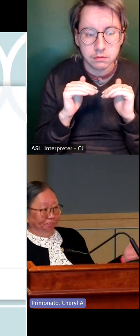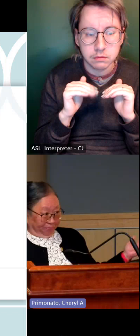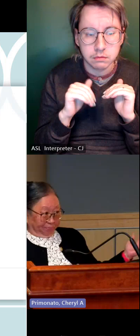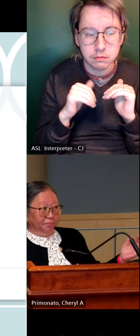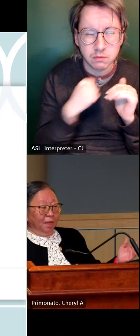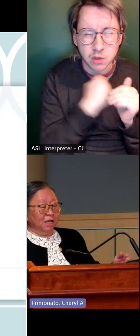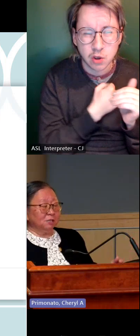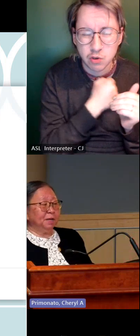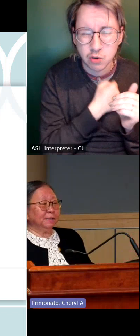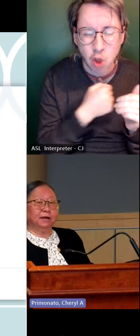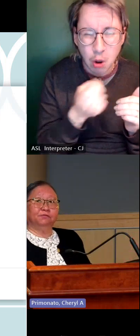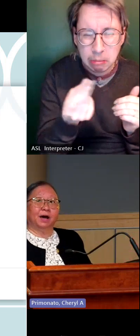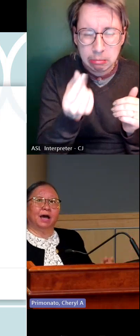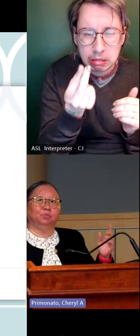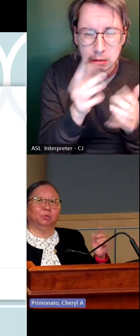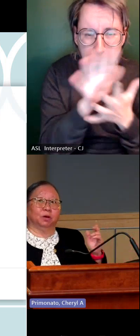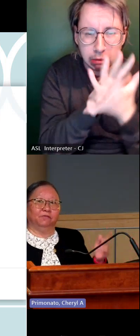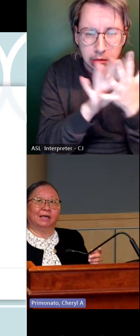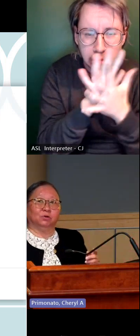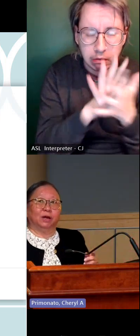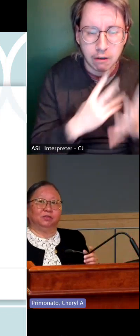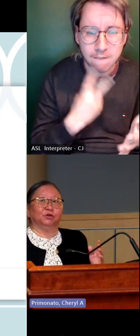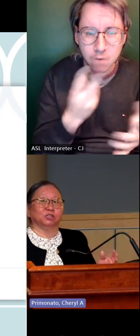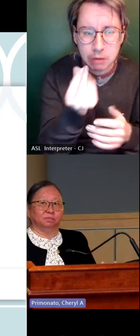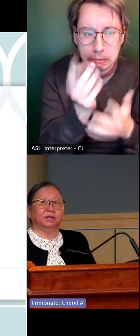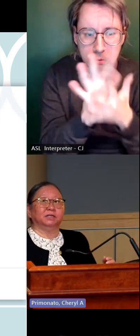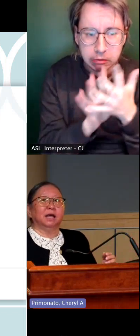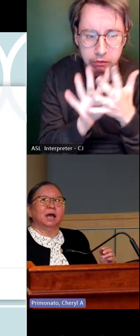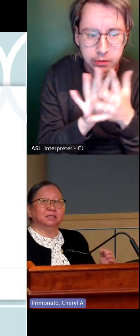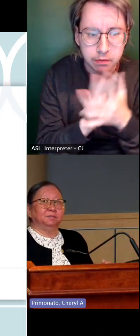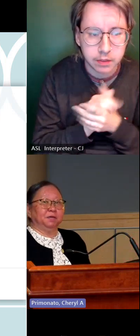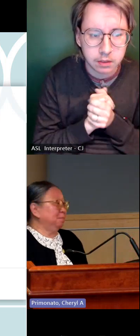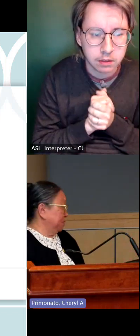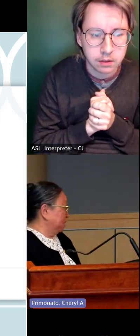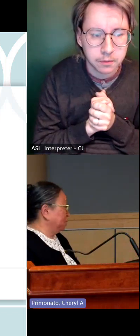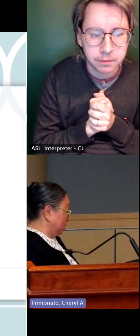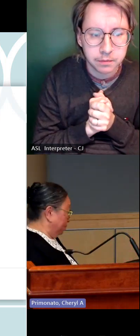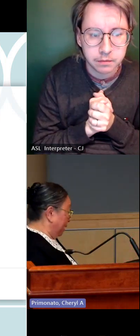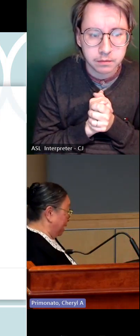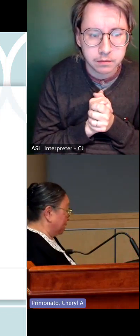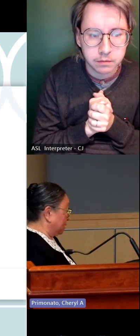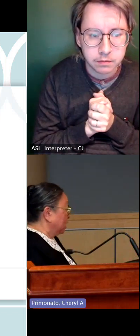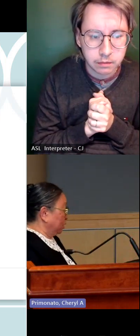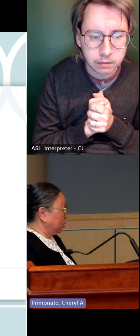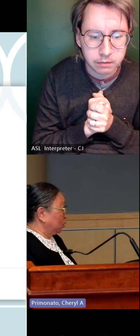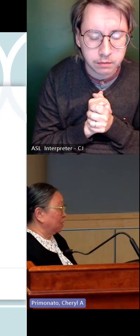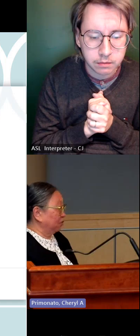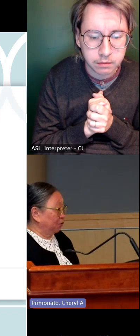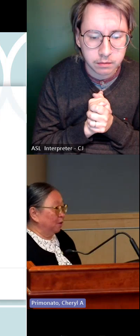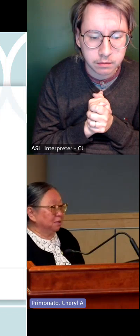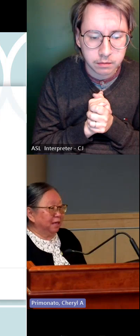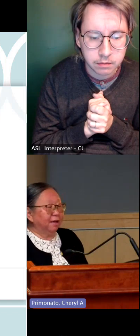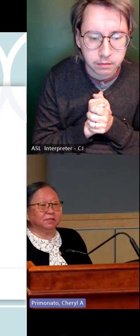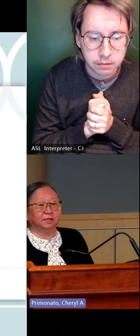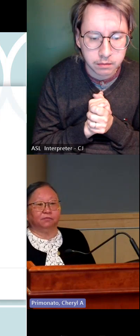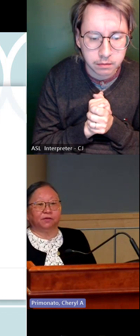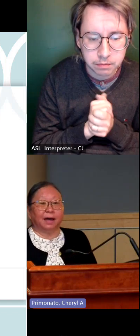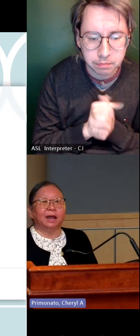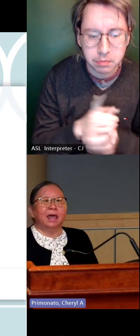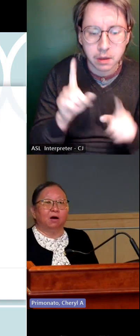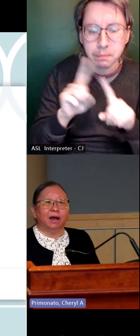has been identified, we will evaluate their submitted DBE participation plans to ensure that the firms that they